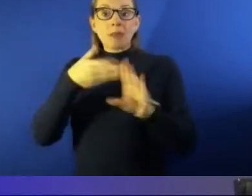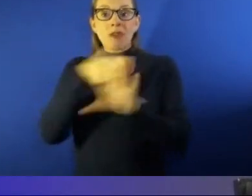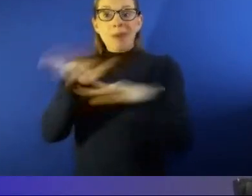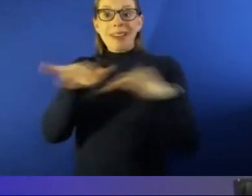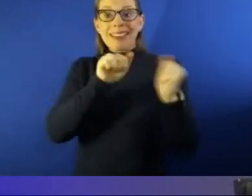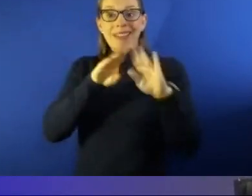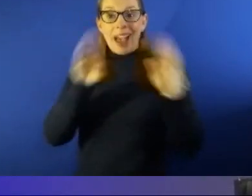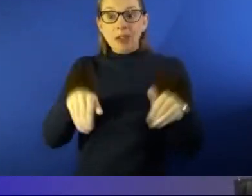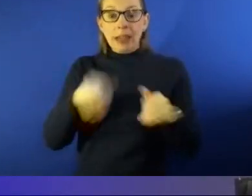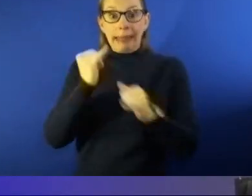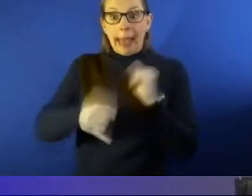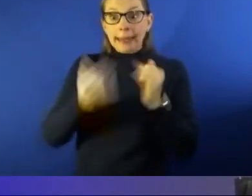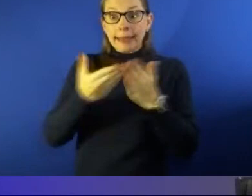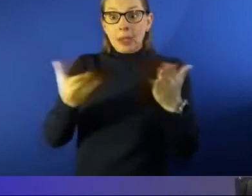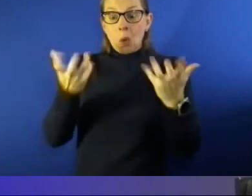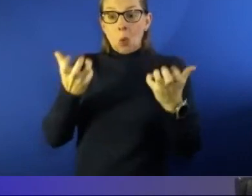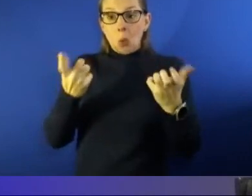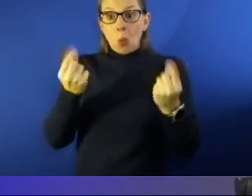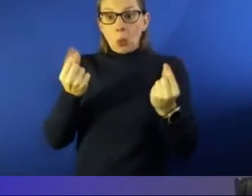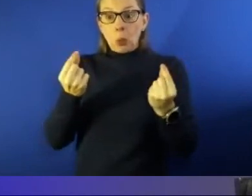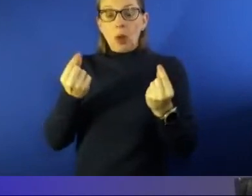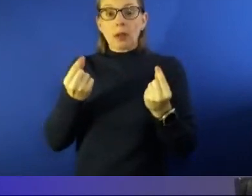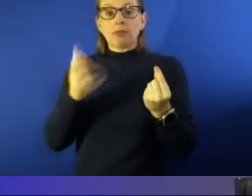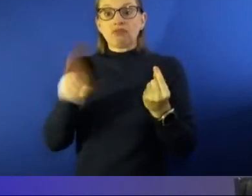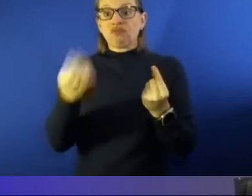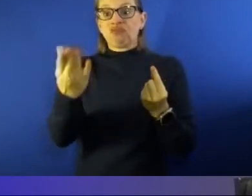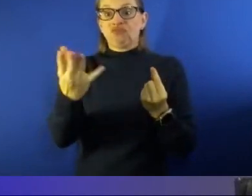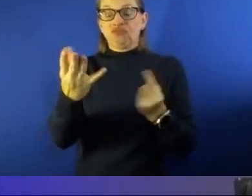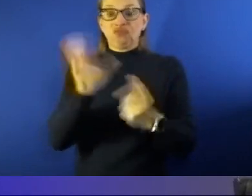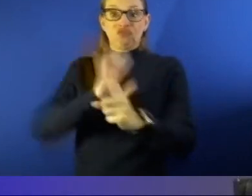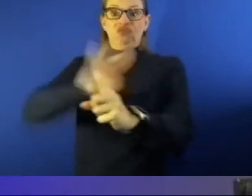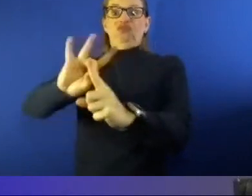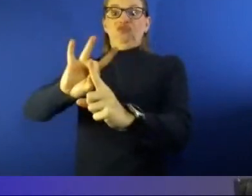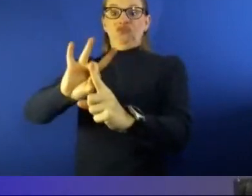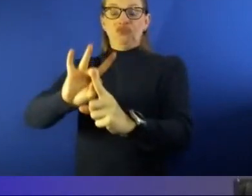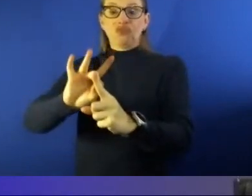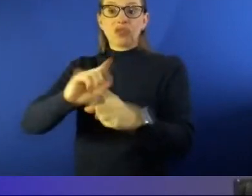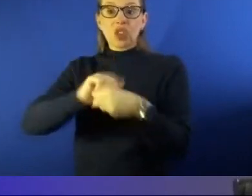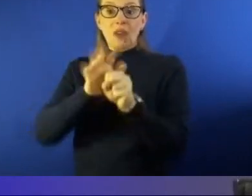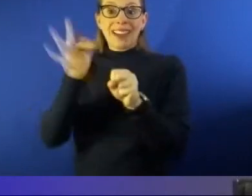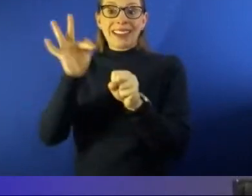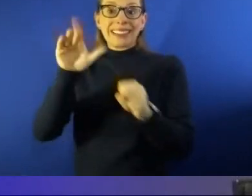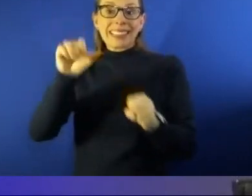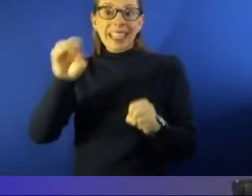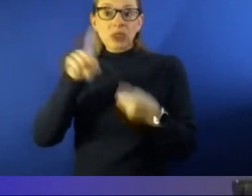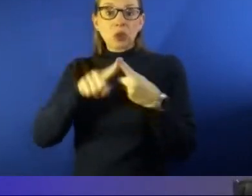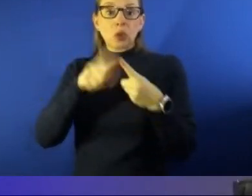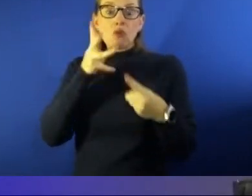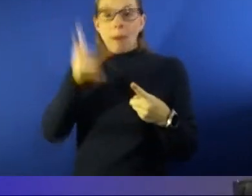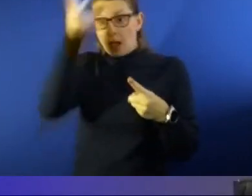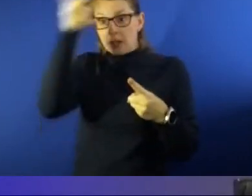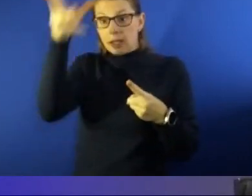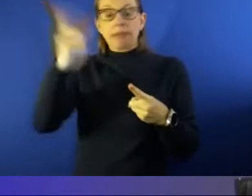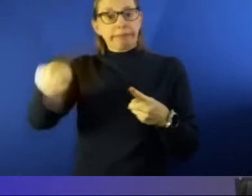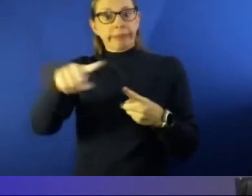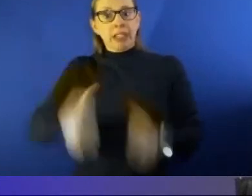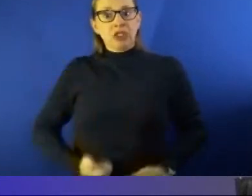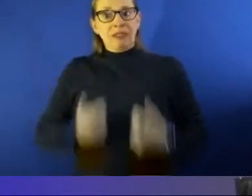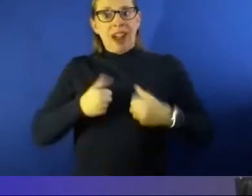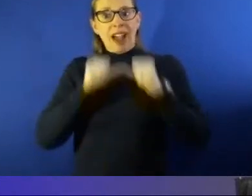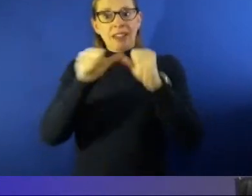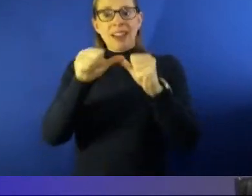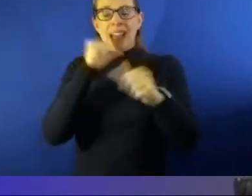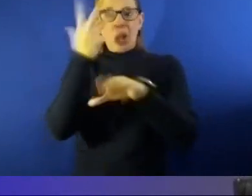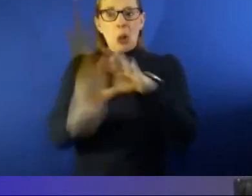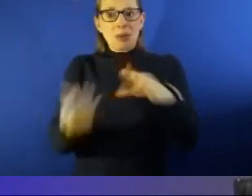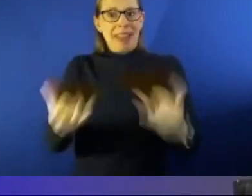is bring a breakthrough case to grandma and grandpa. You know what I mean? And so they've made it through this pandemic this far, and we're not going to lose them now.